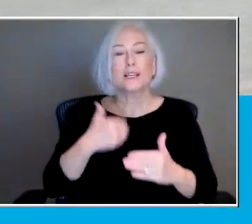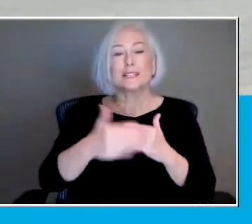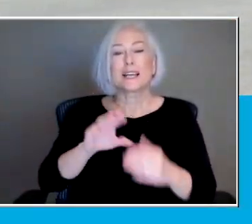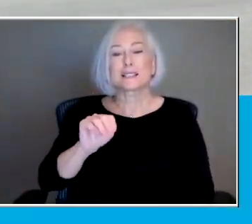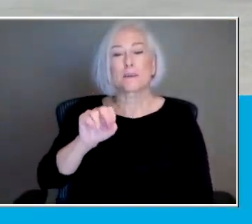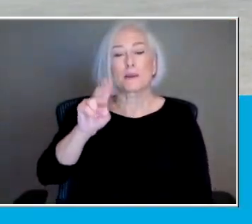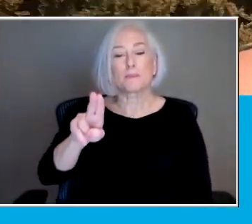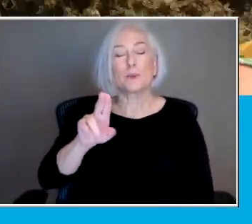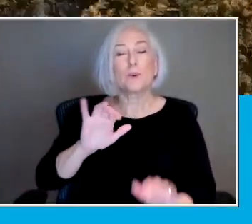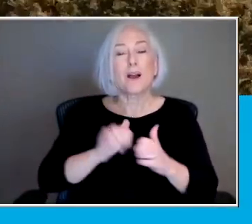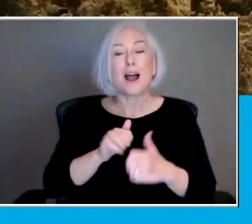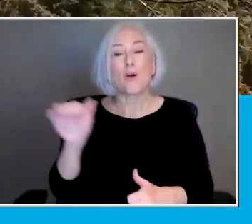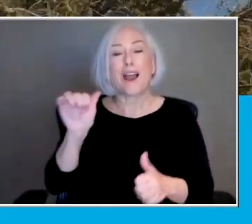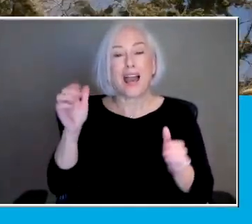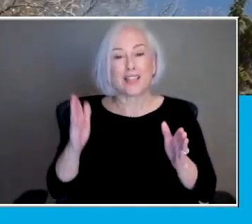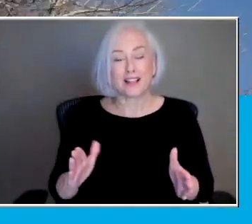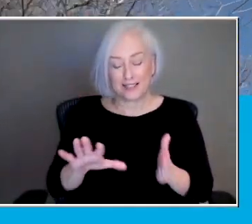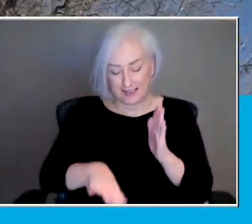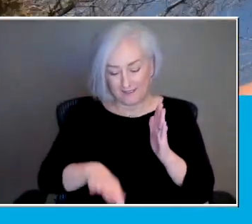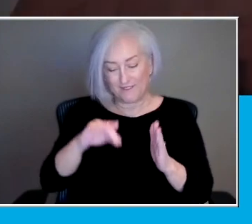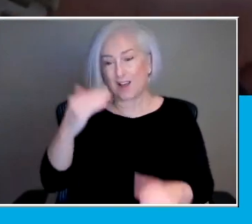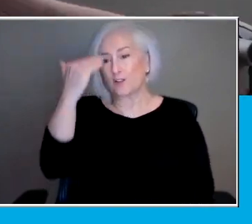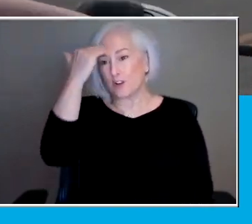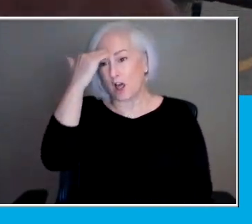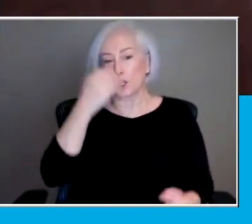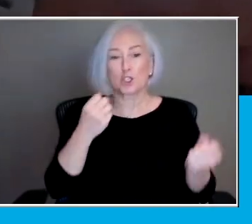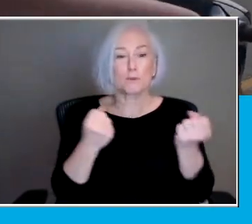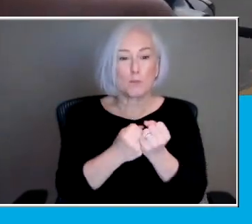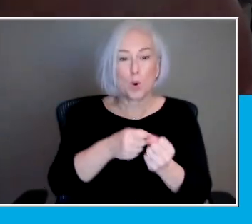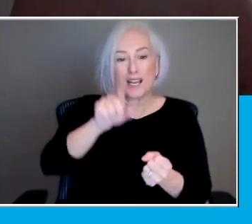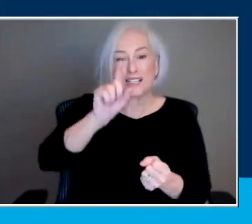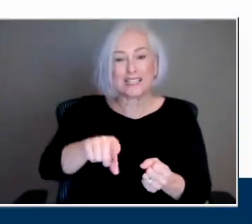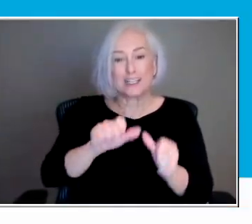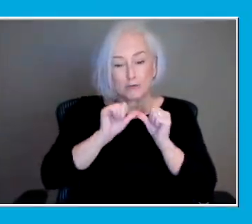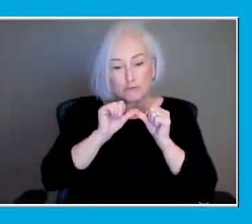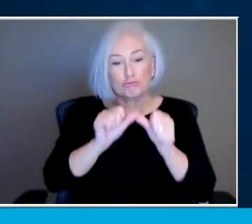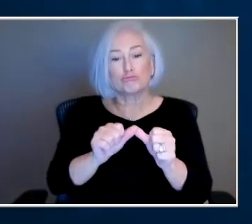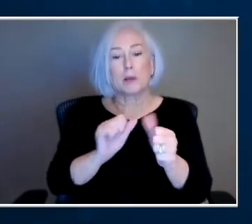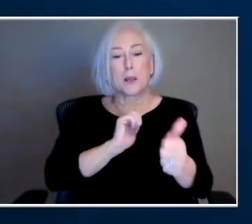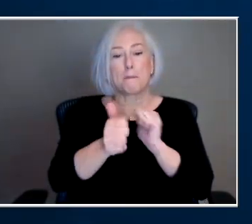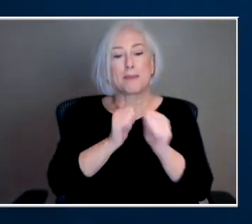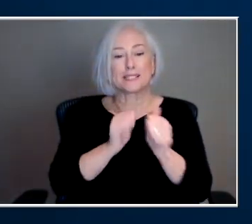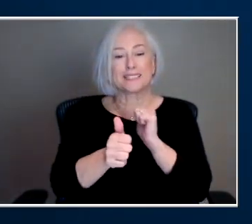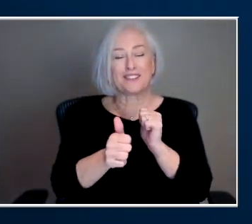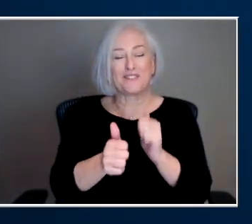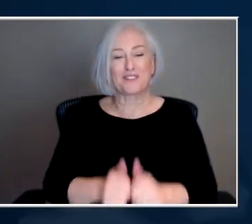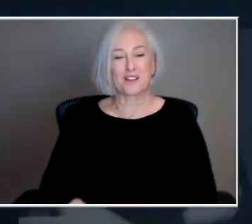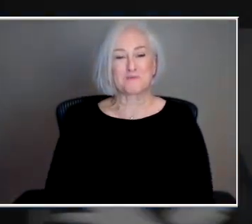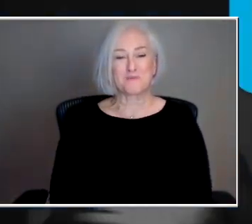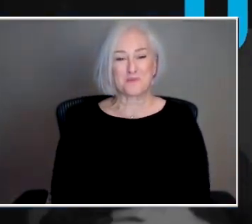athlete found the knowledge and support she needed to stay on the competitive stage.